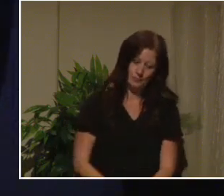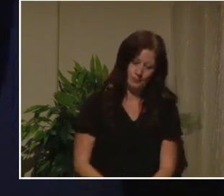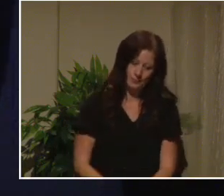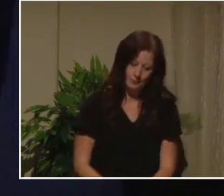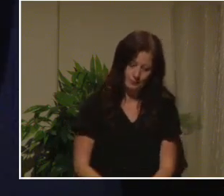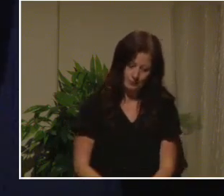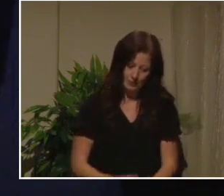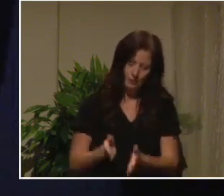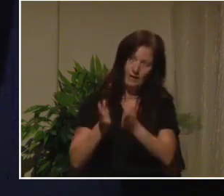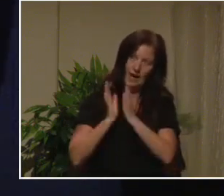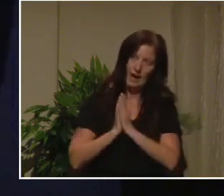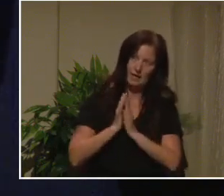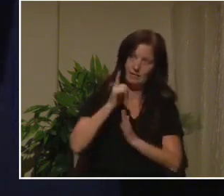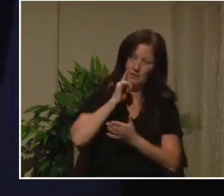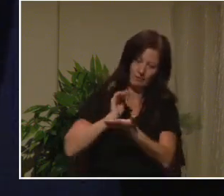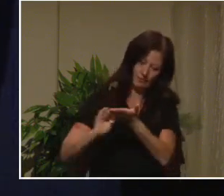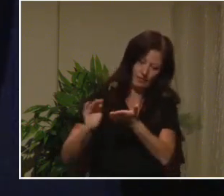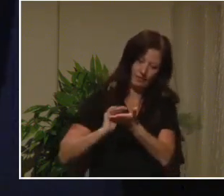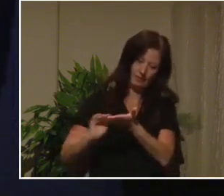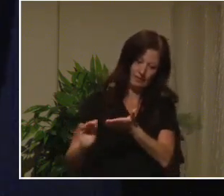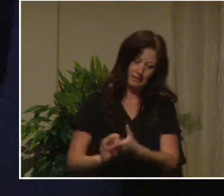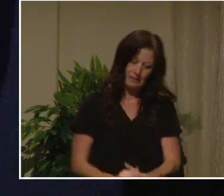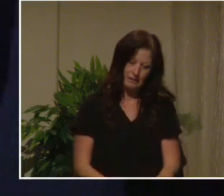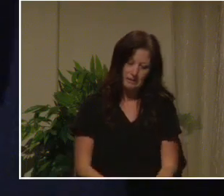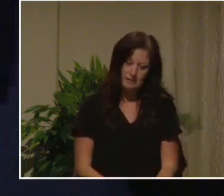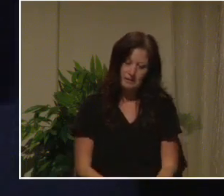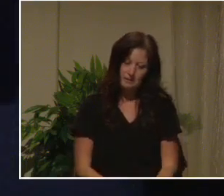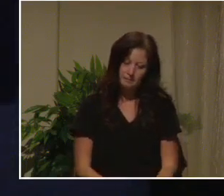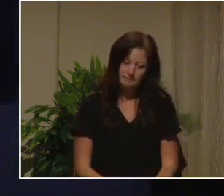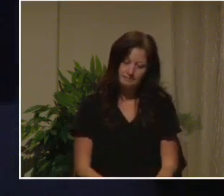And we ask for your cleansing.